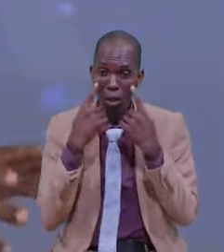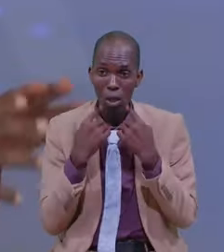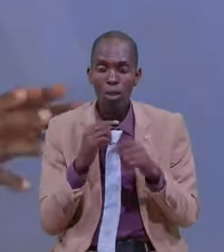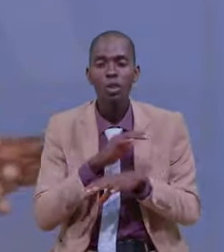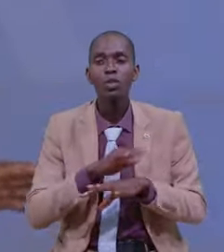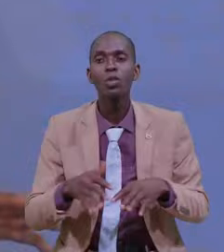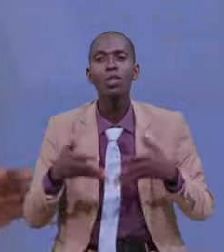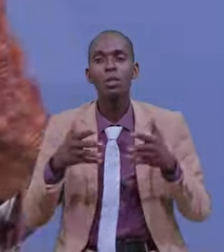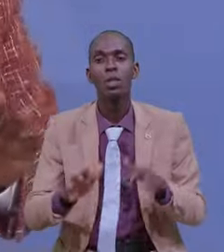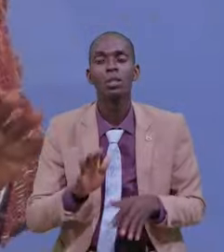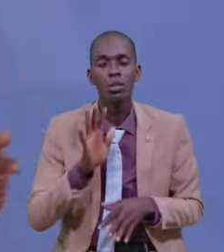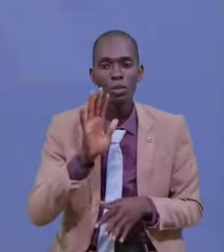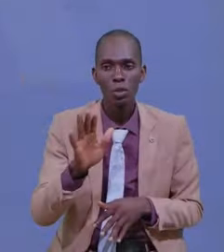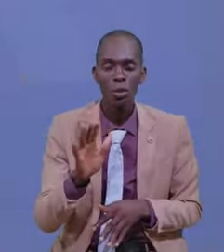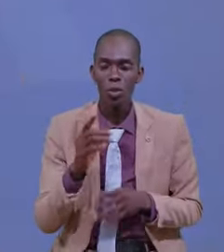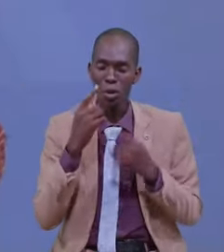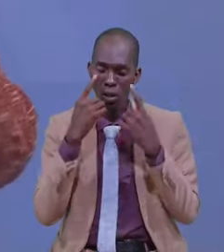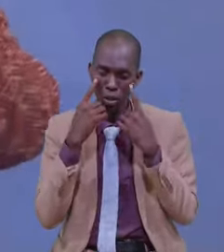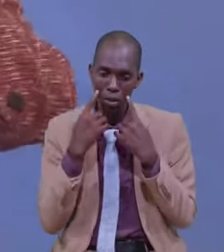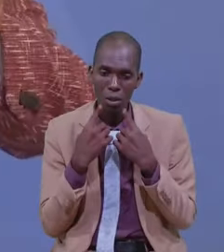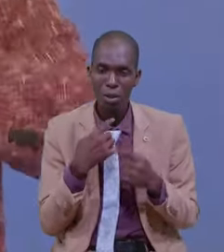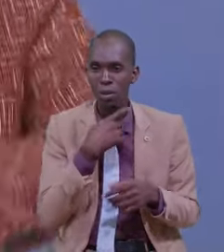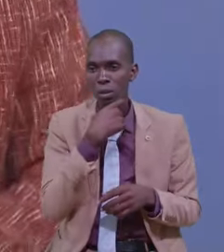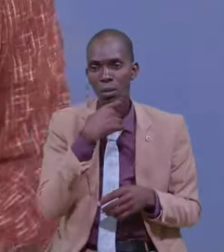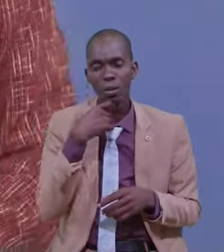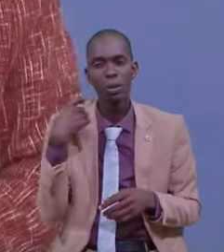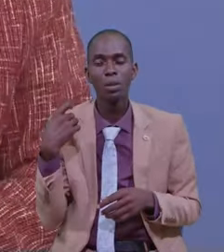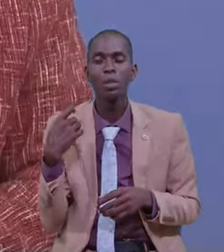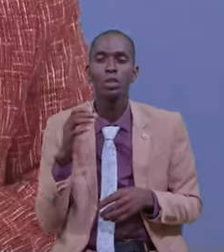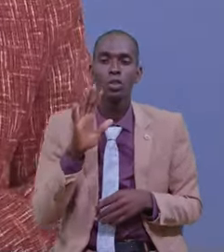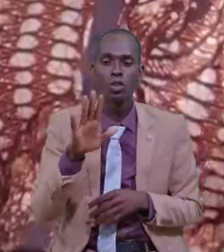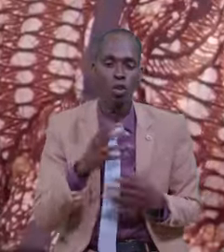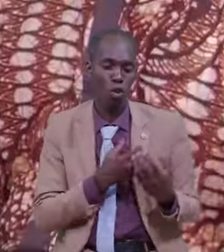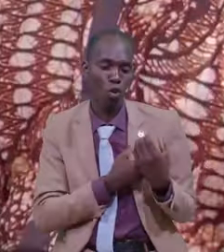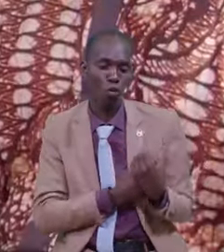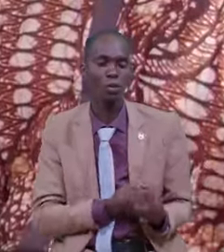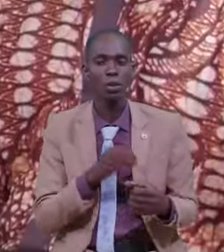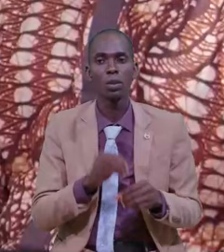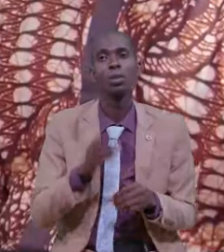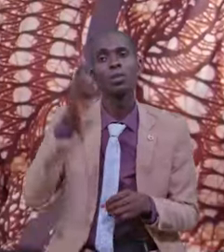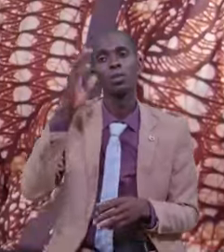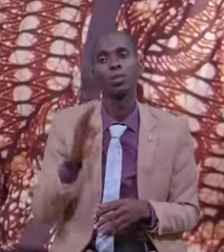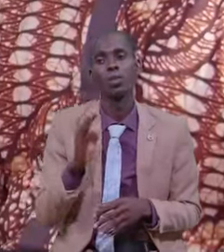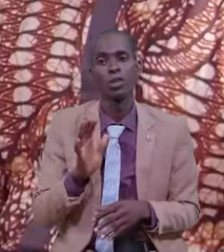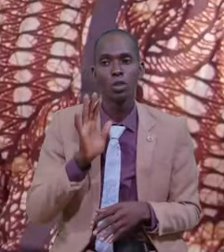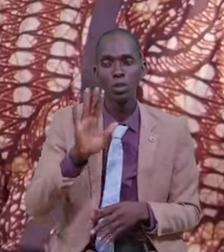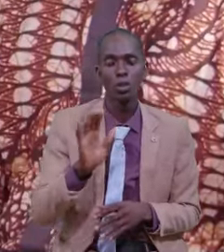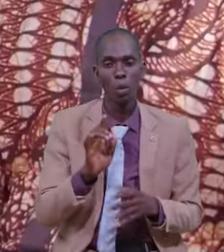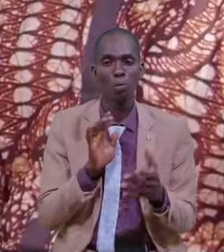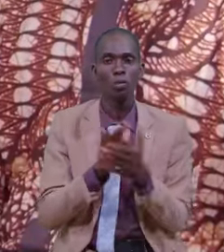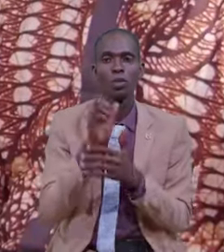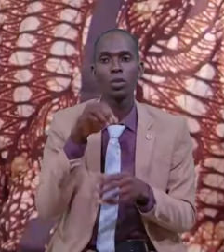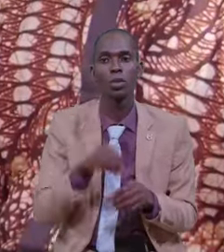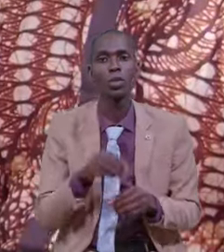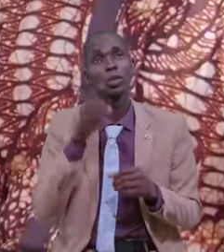tears wipe away your confidence in God, your trust in God.